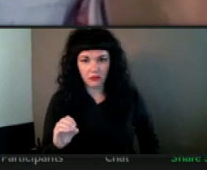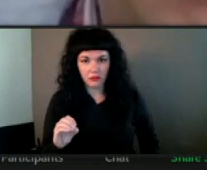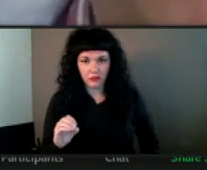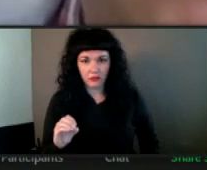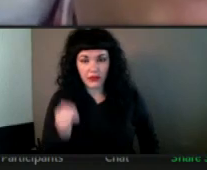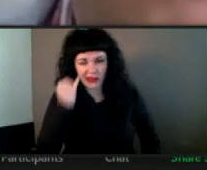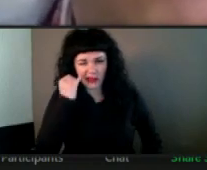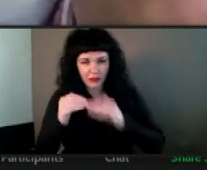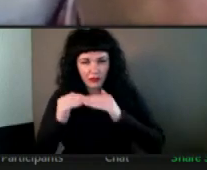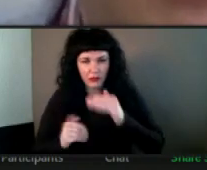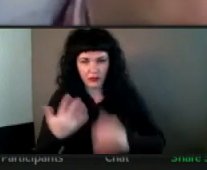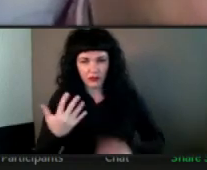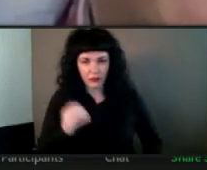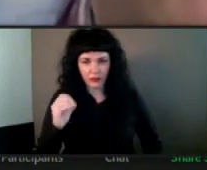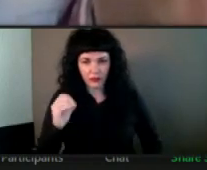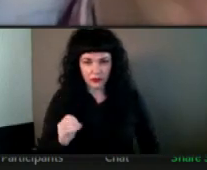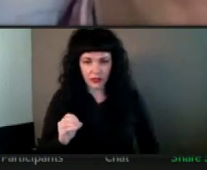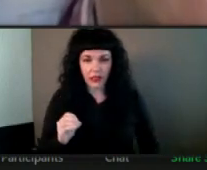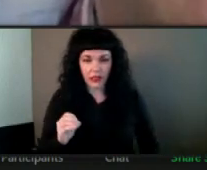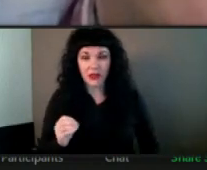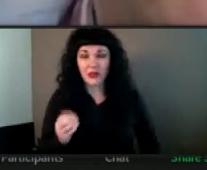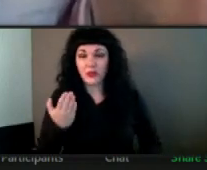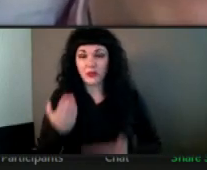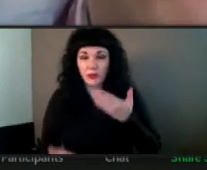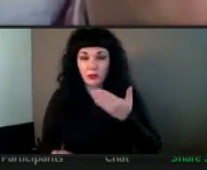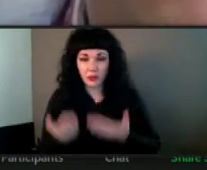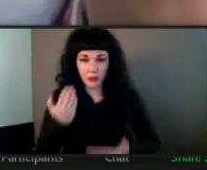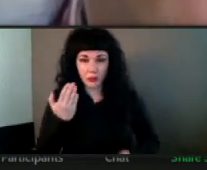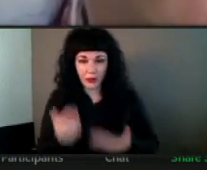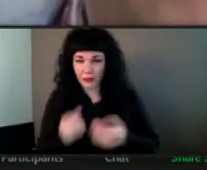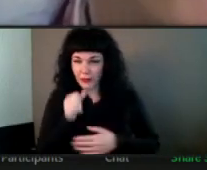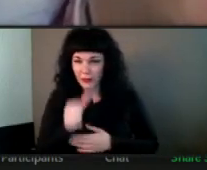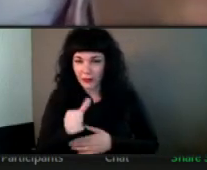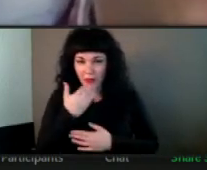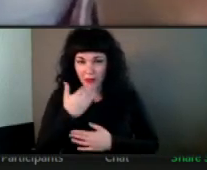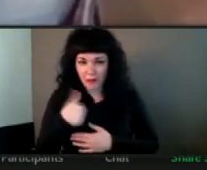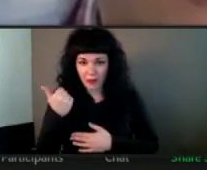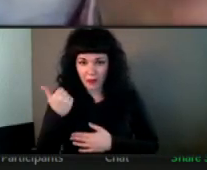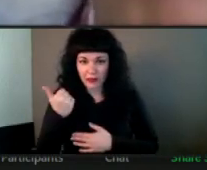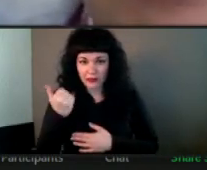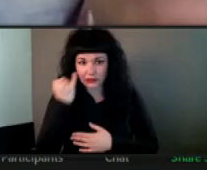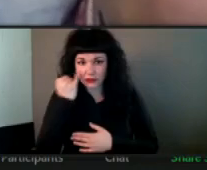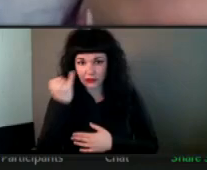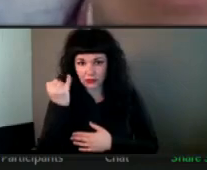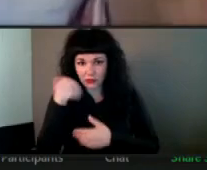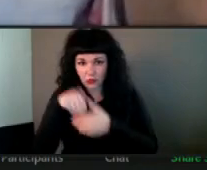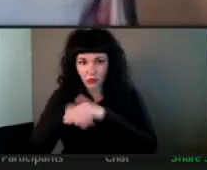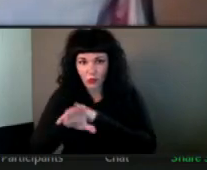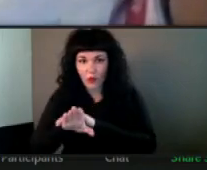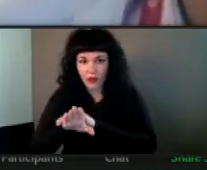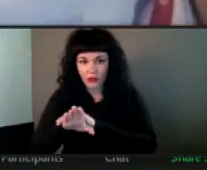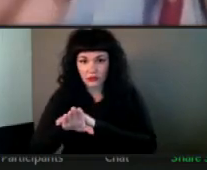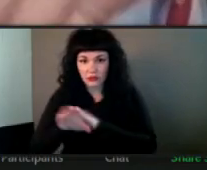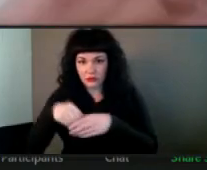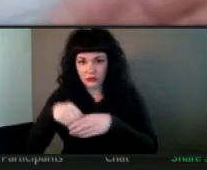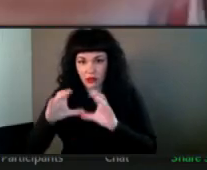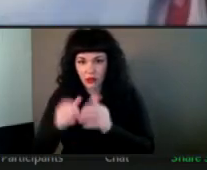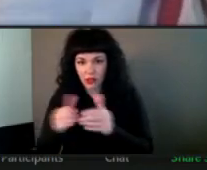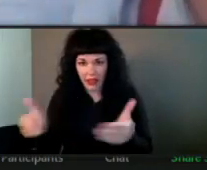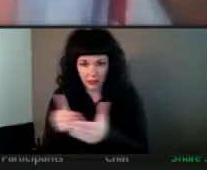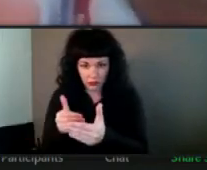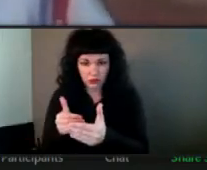that it would be suboptimal probably to go back in face-to-face classrooms. Now, that